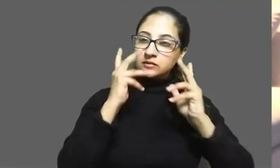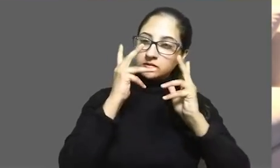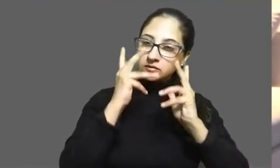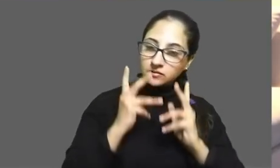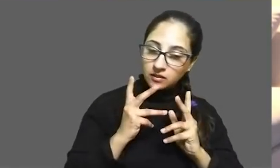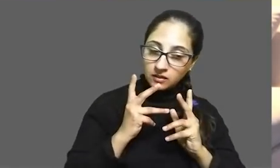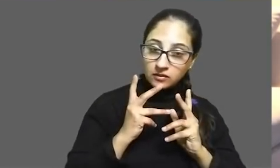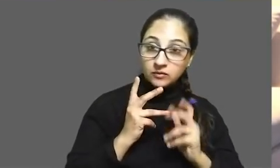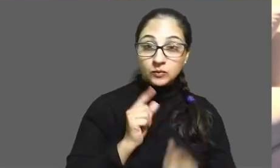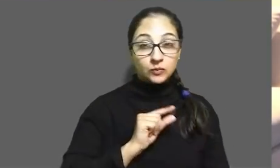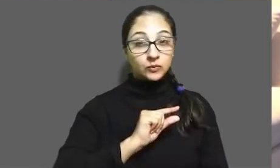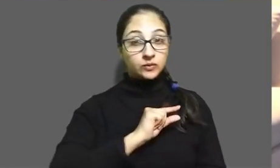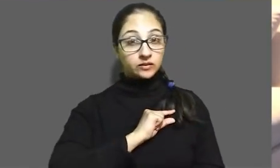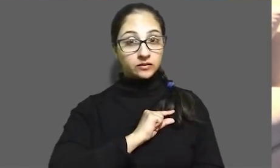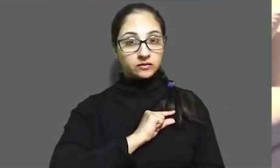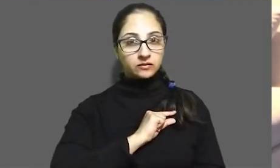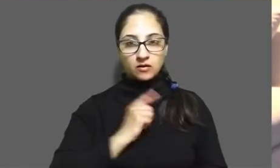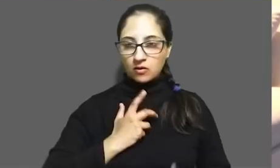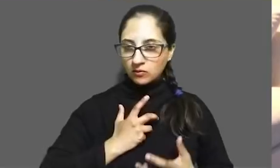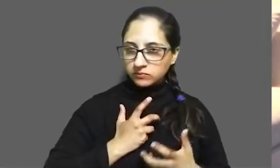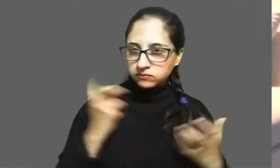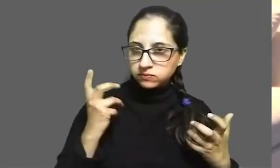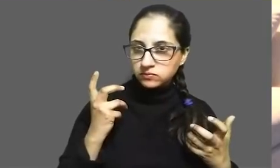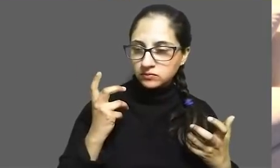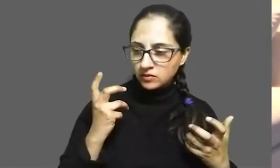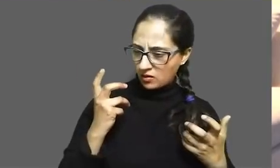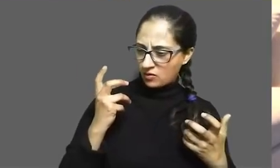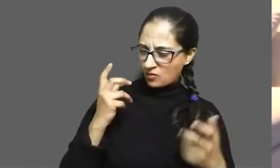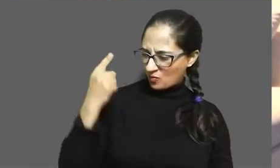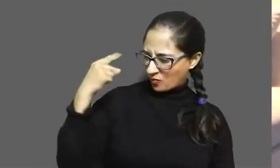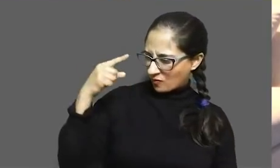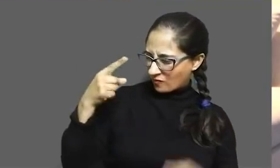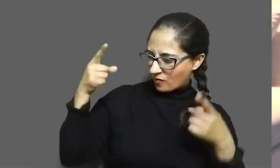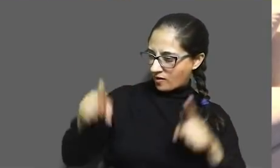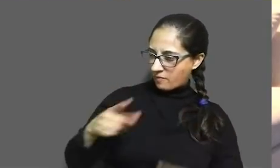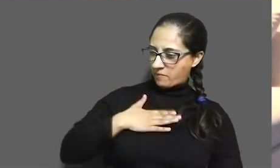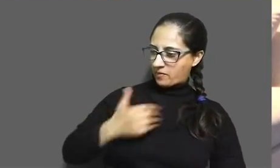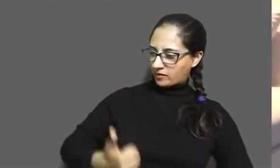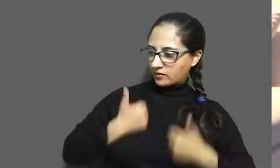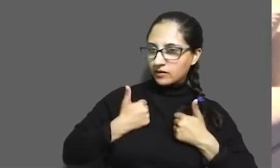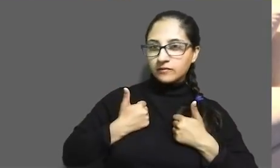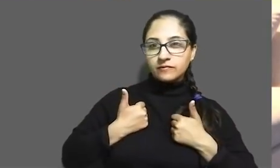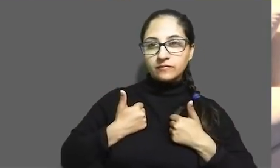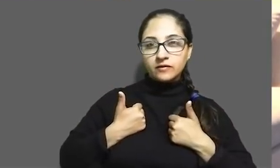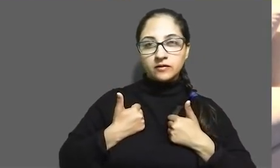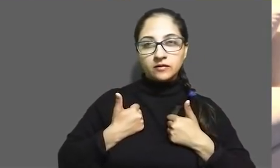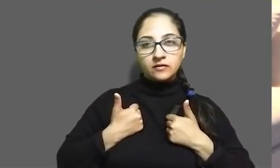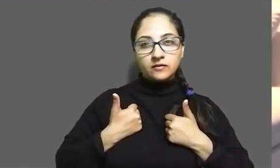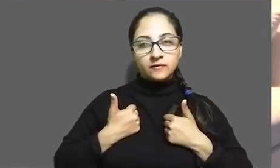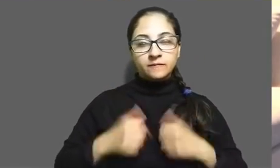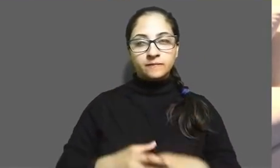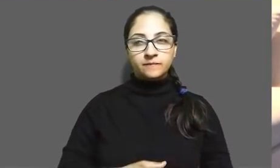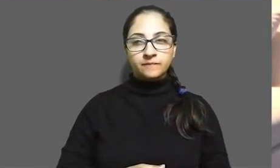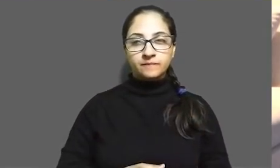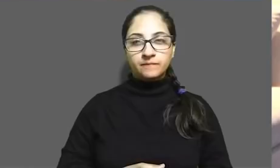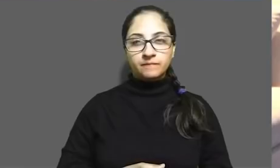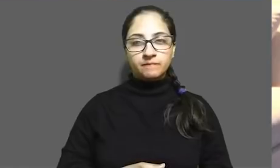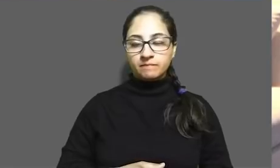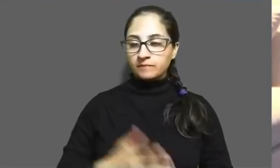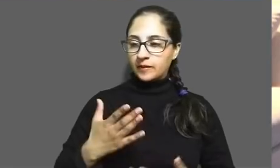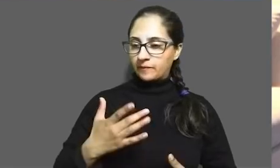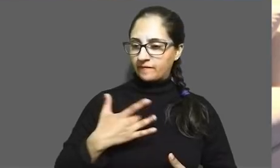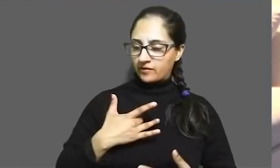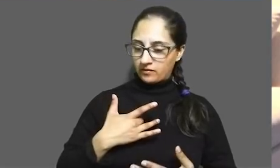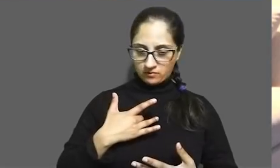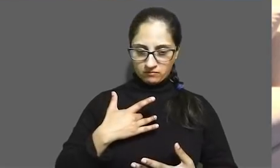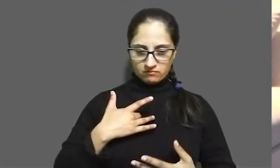others. And of course, there are many emotions that can accompany grief. Sadness,